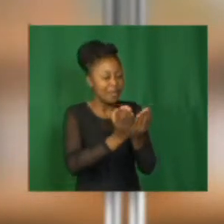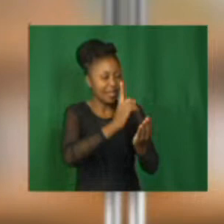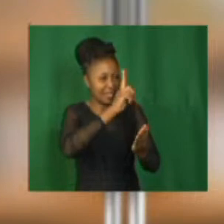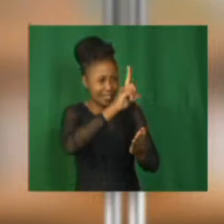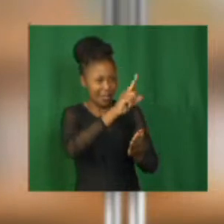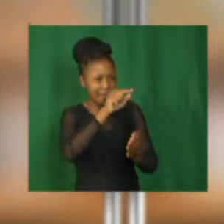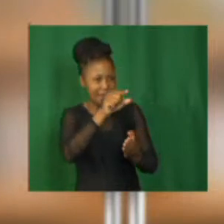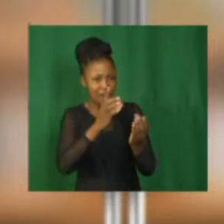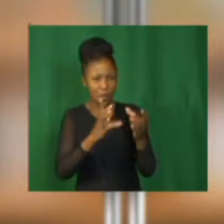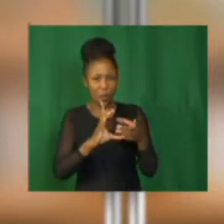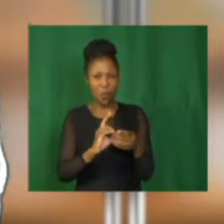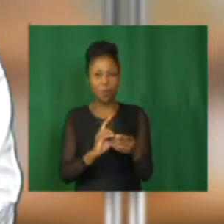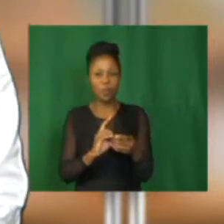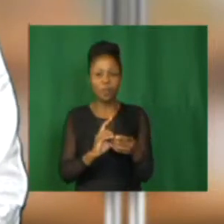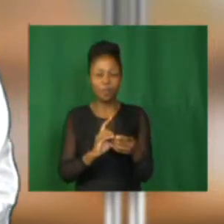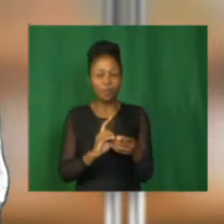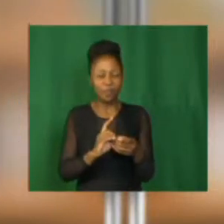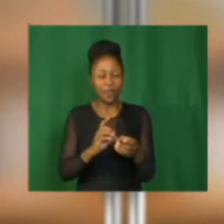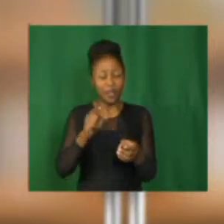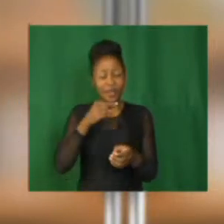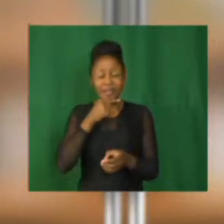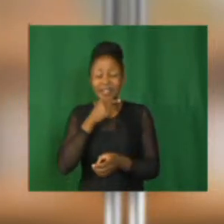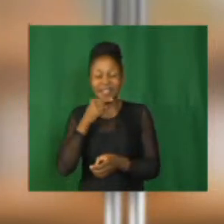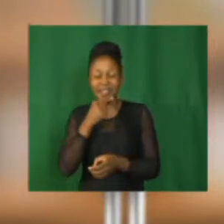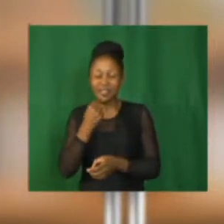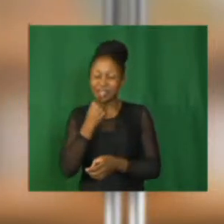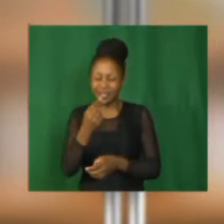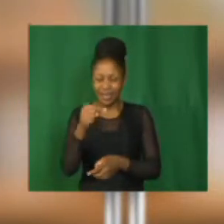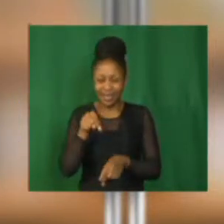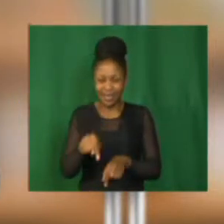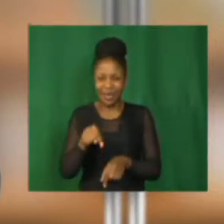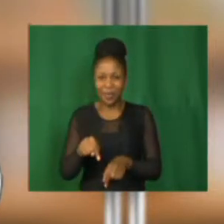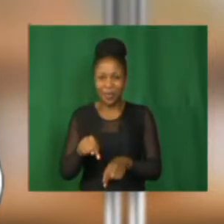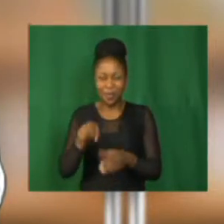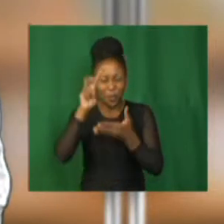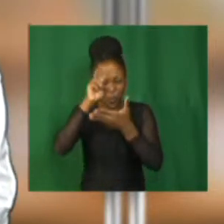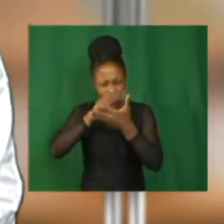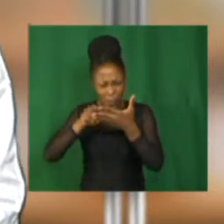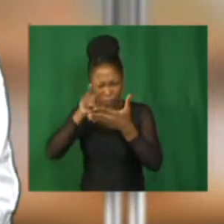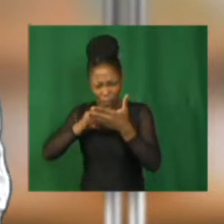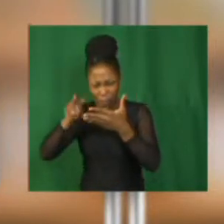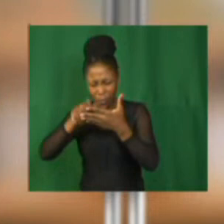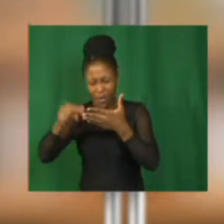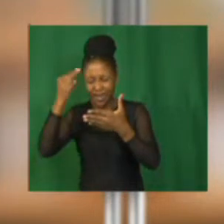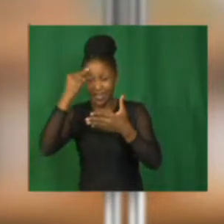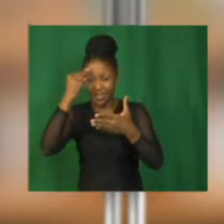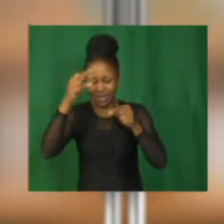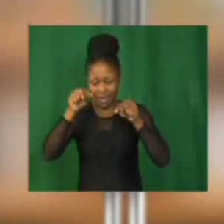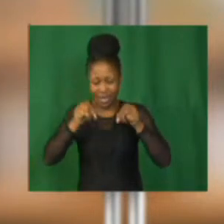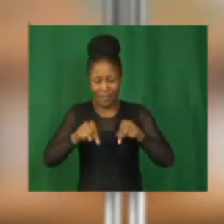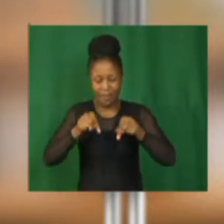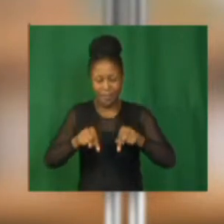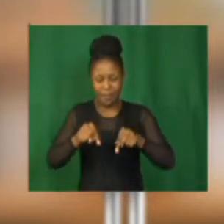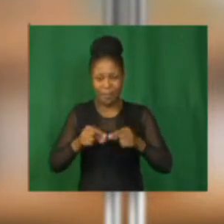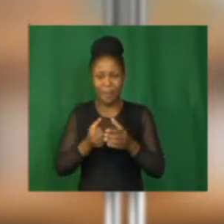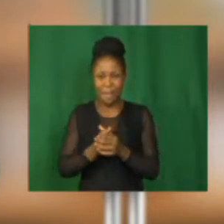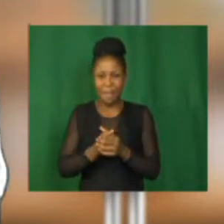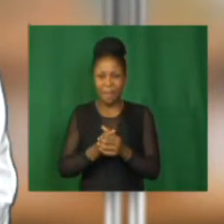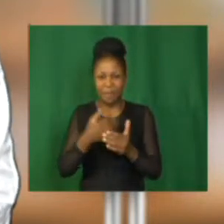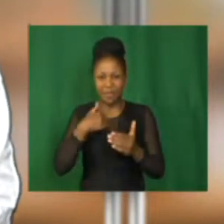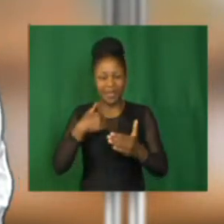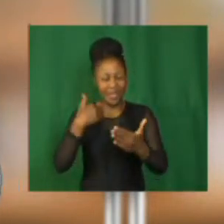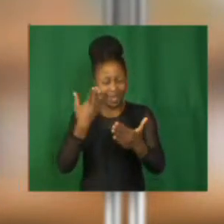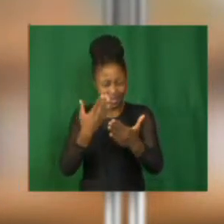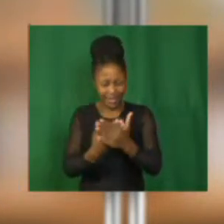home. As Lerato has just said, we are going to be doing a reading comprehension today. Now, let us